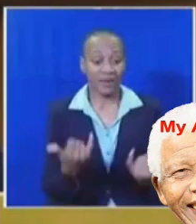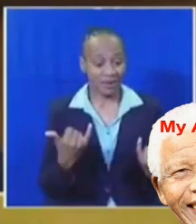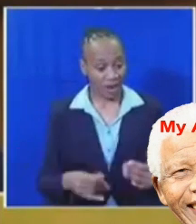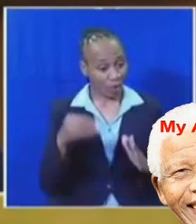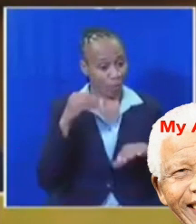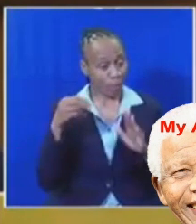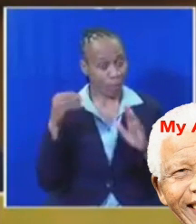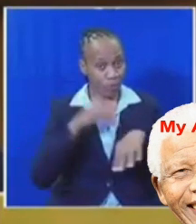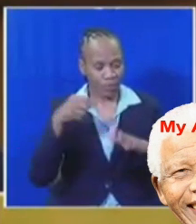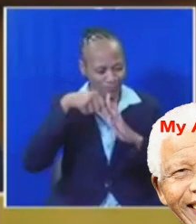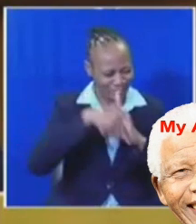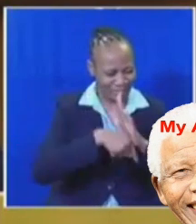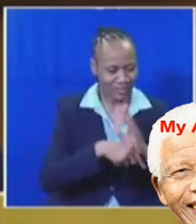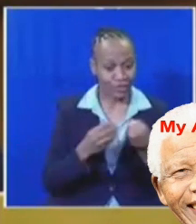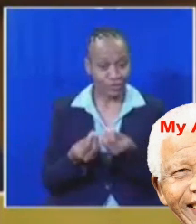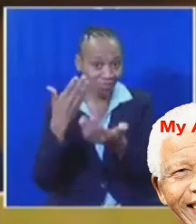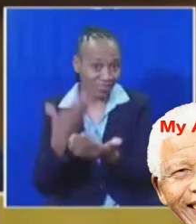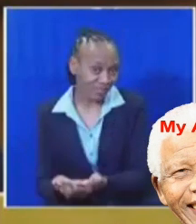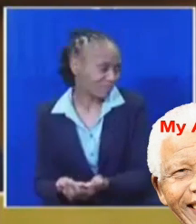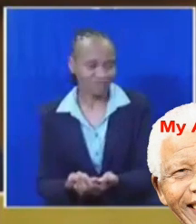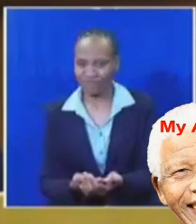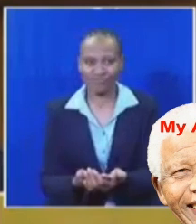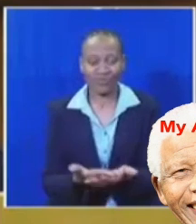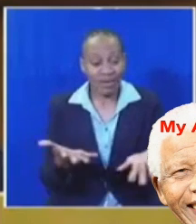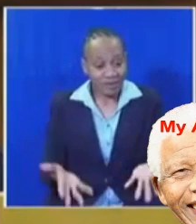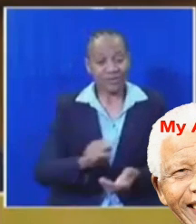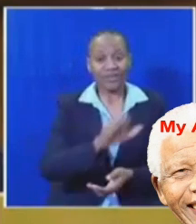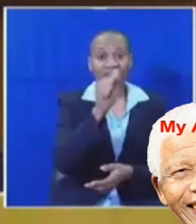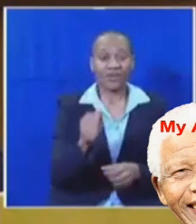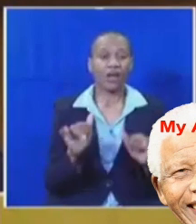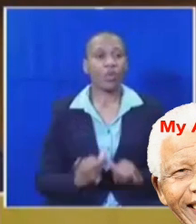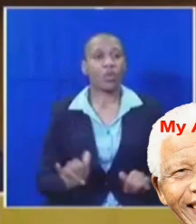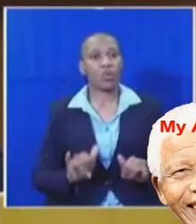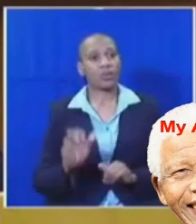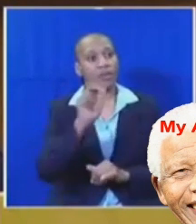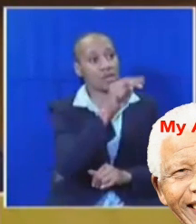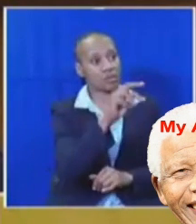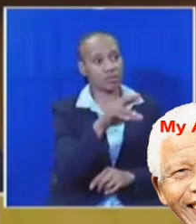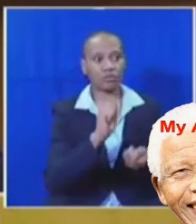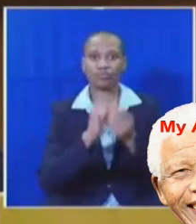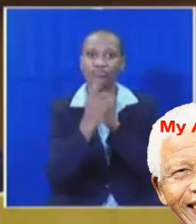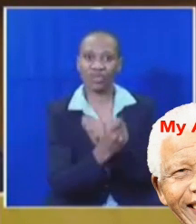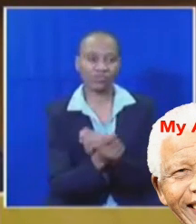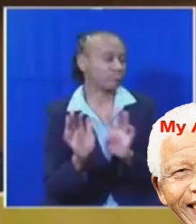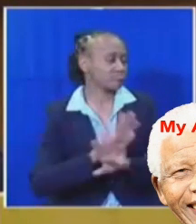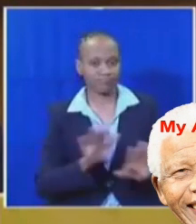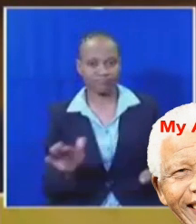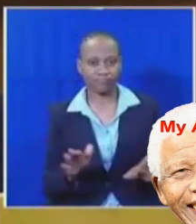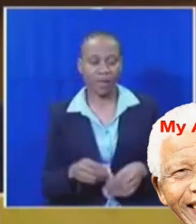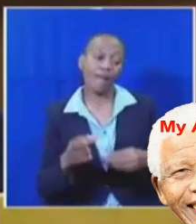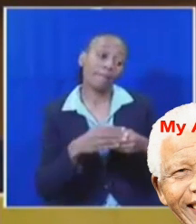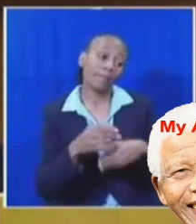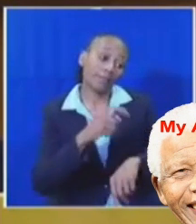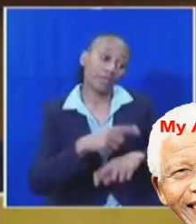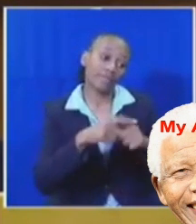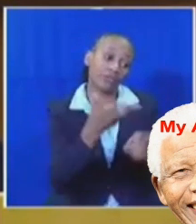no possibility of redemption. The ANC, South Africa can no longer wait for the ANC to improve because it will not. Member, your time It is time